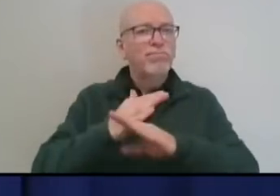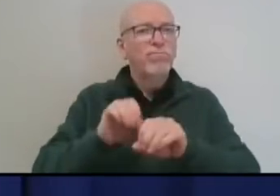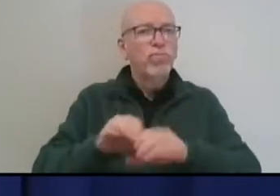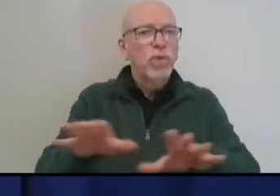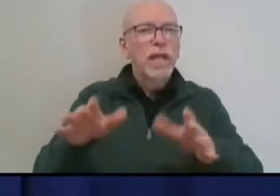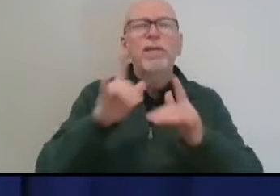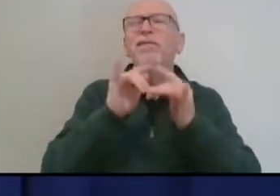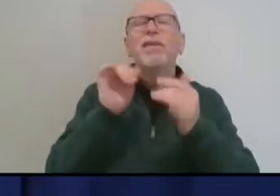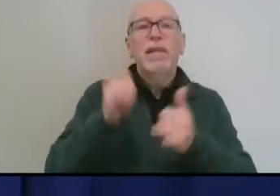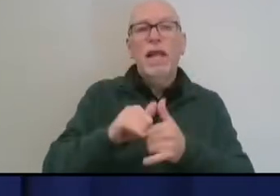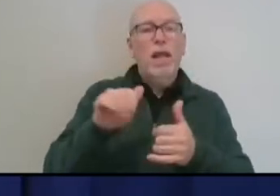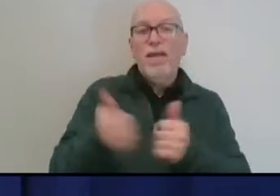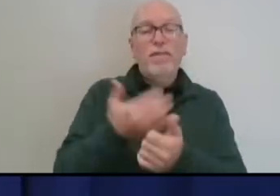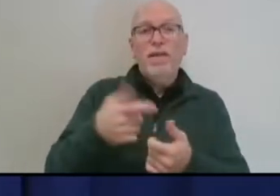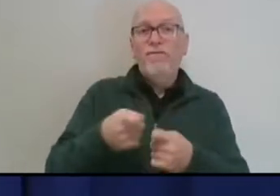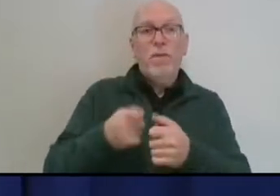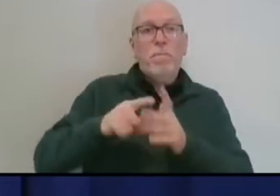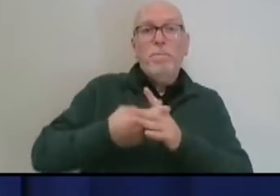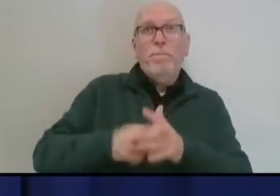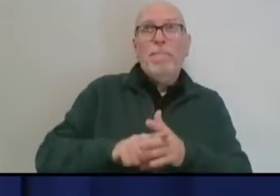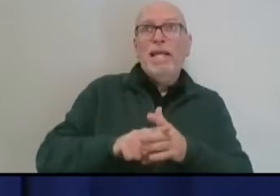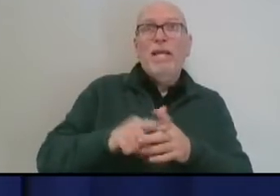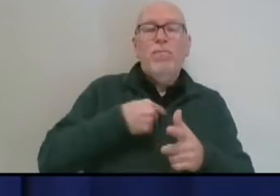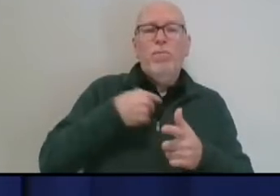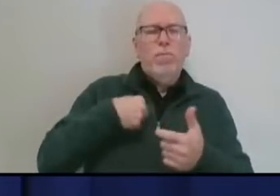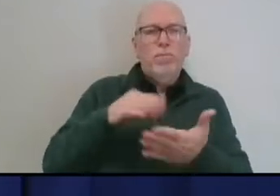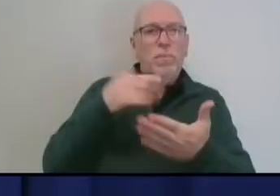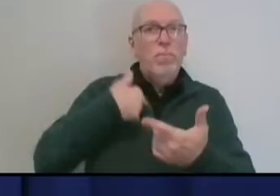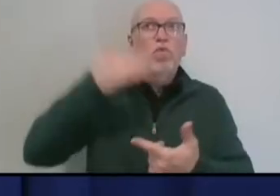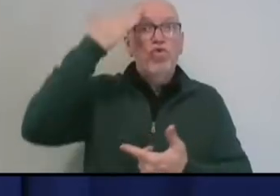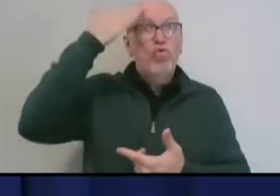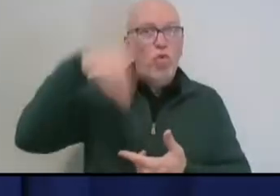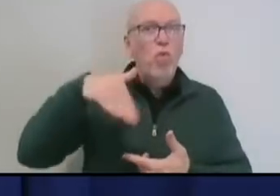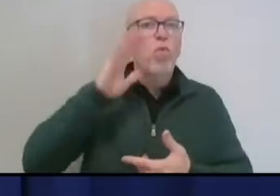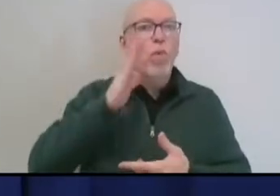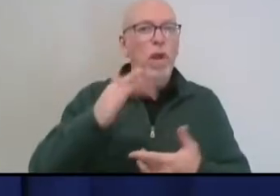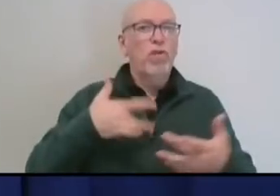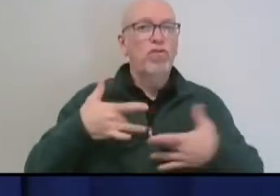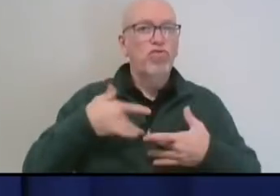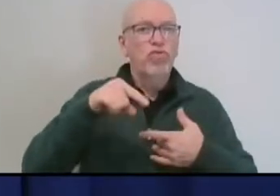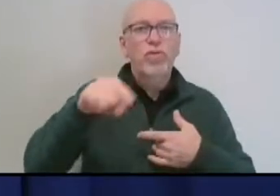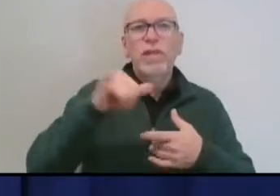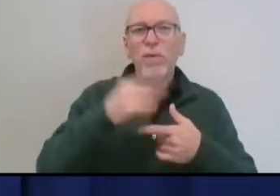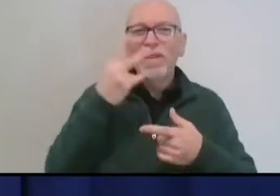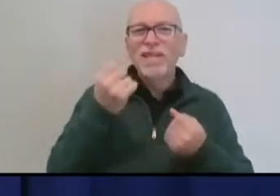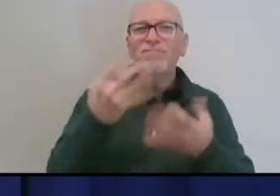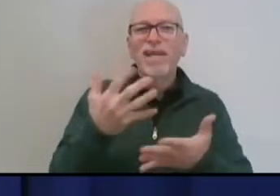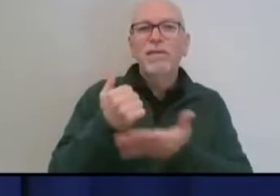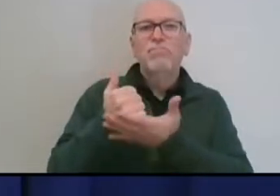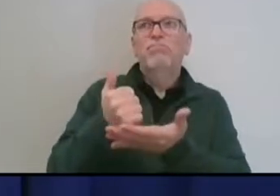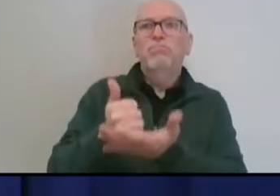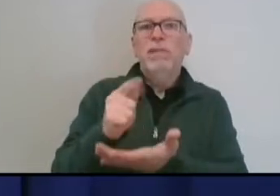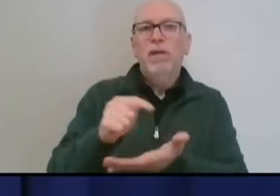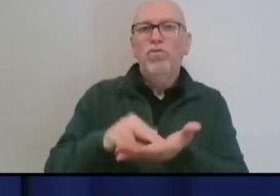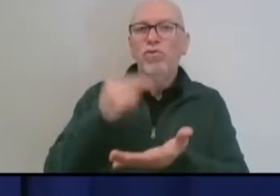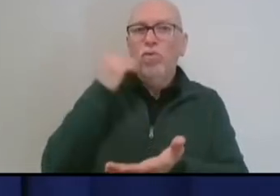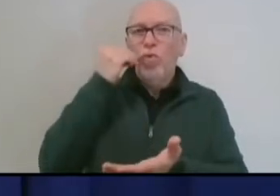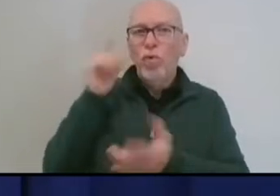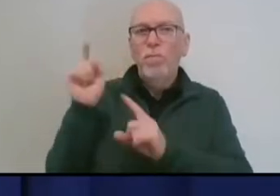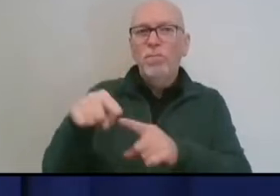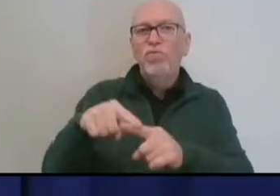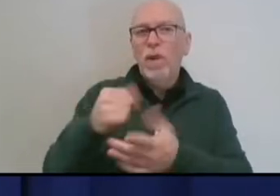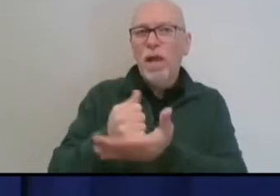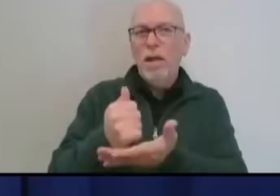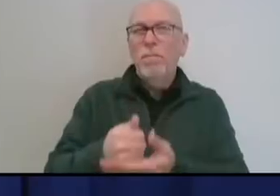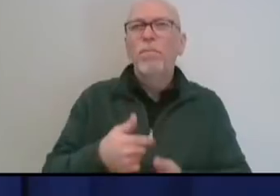from day one with this because we knew this would be a concern. That's why you've seen a lot of assistance in our long-term care facilities to help out. And